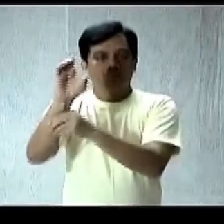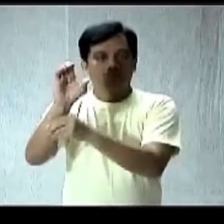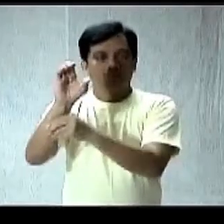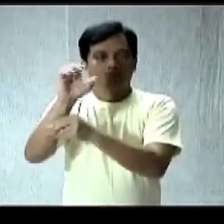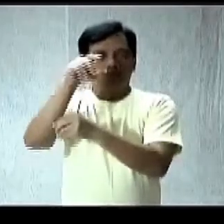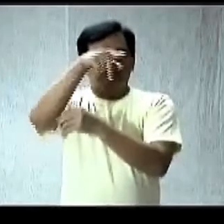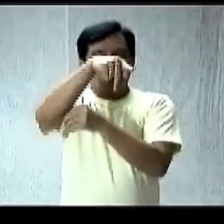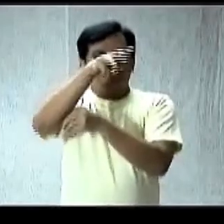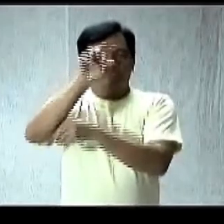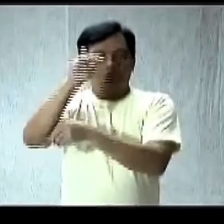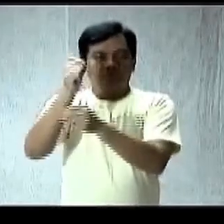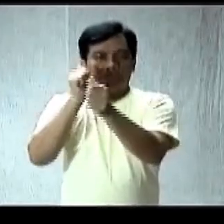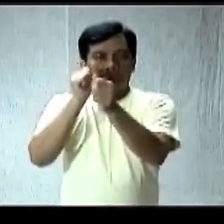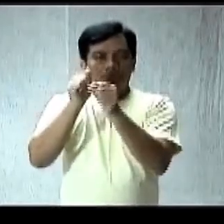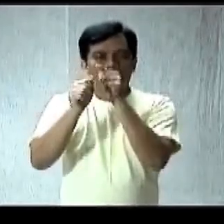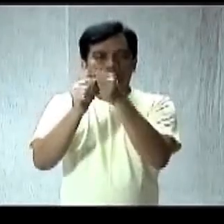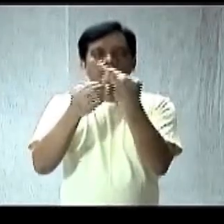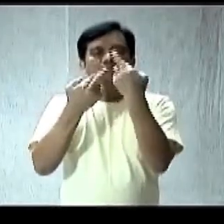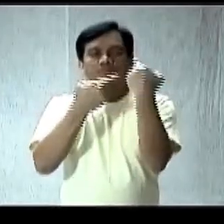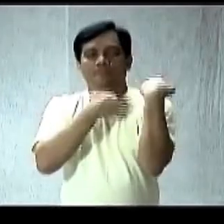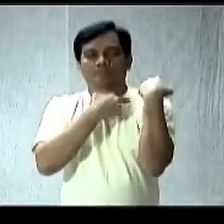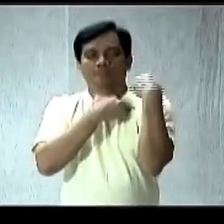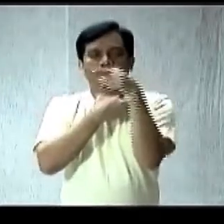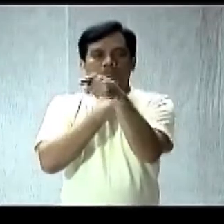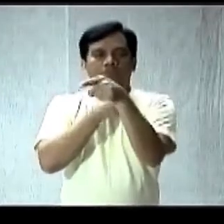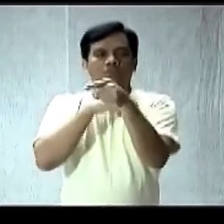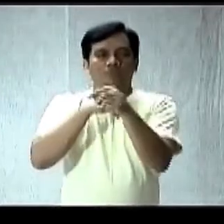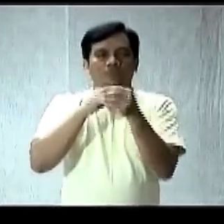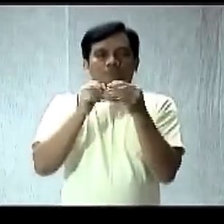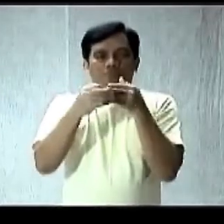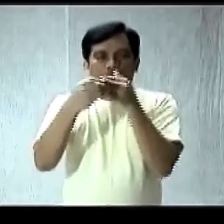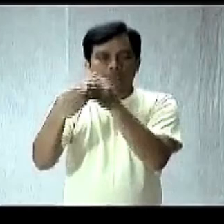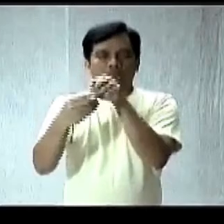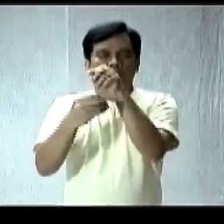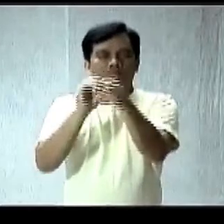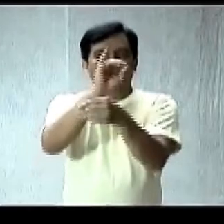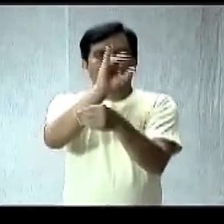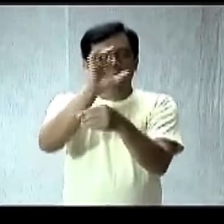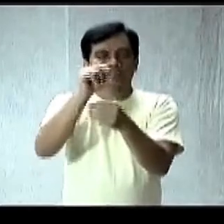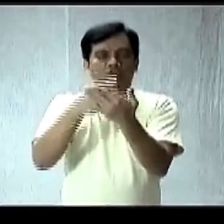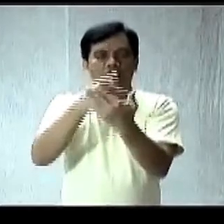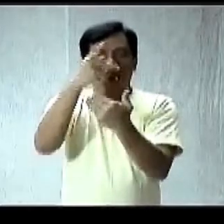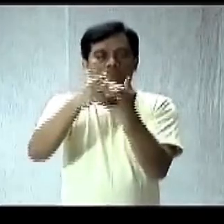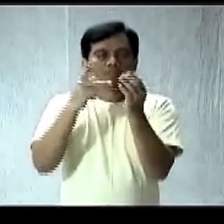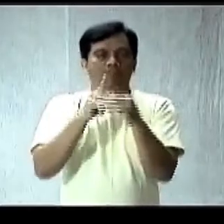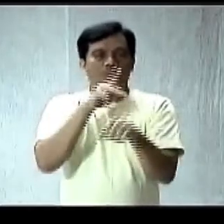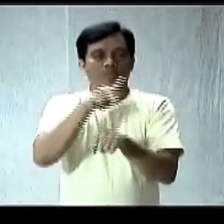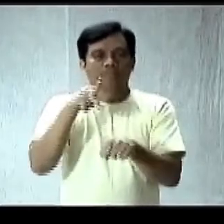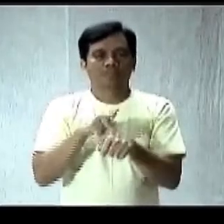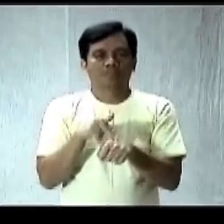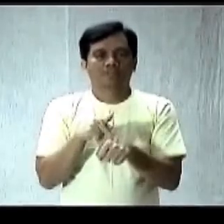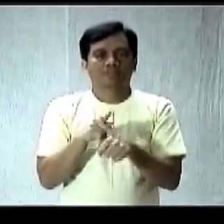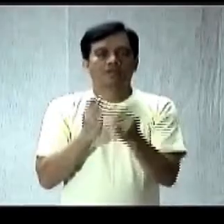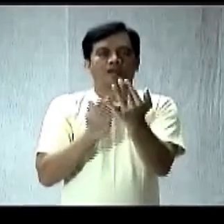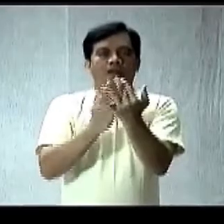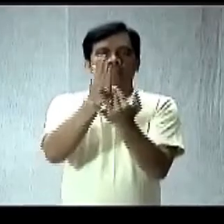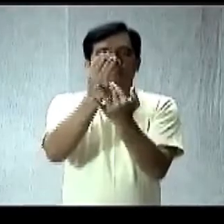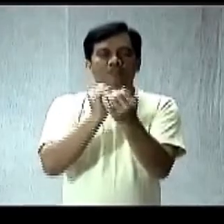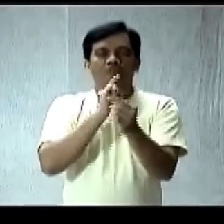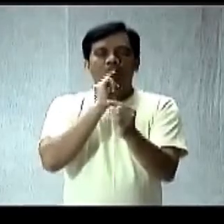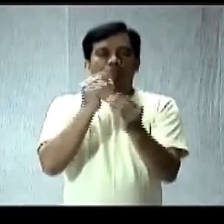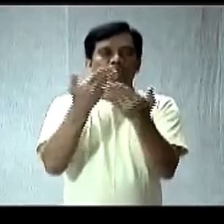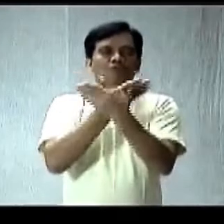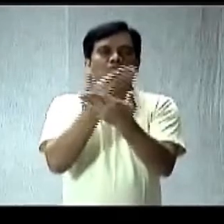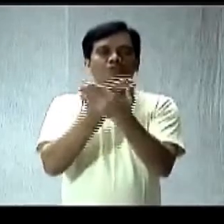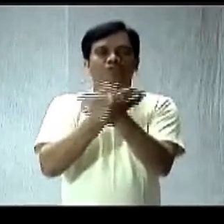NCC, PWAG has been tasked to implement ICT accessibility programs in the Philippines.